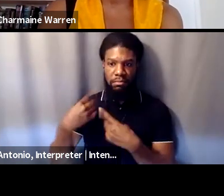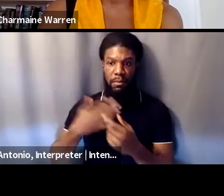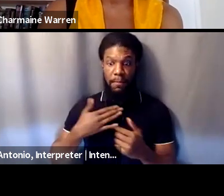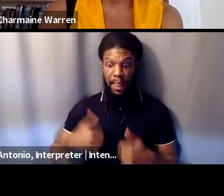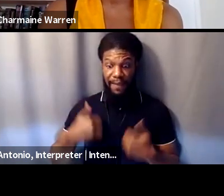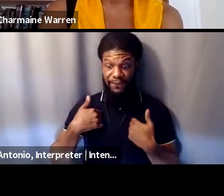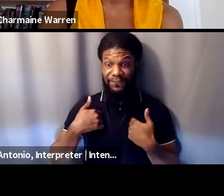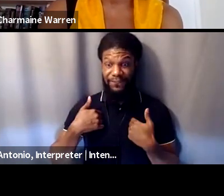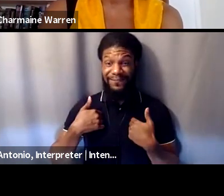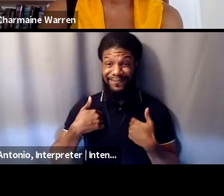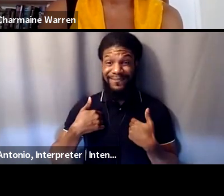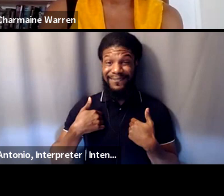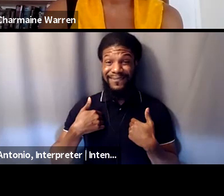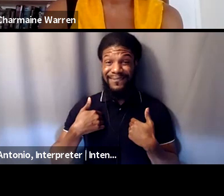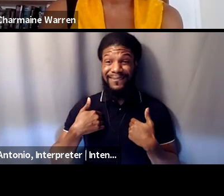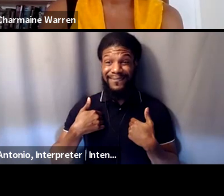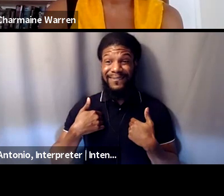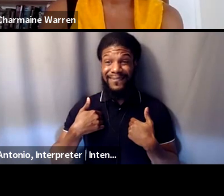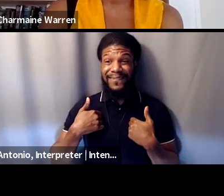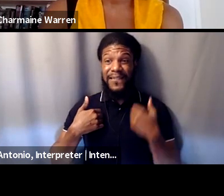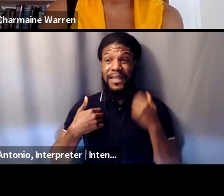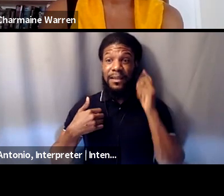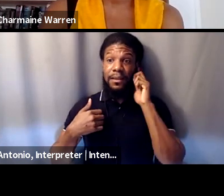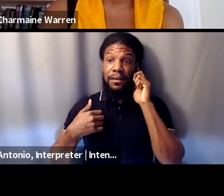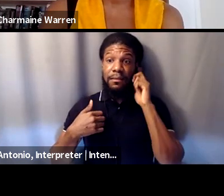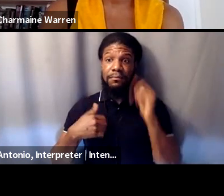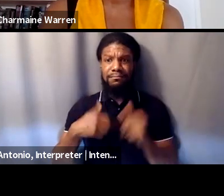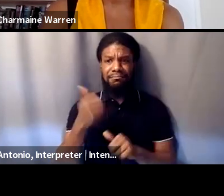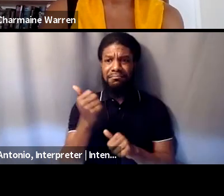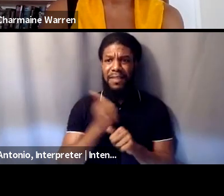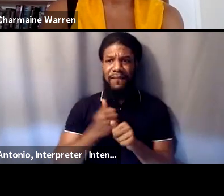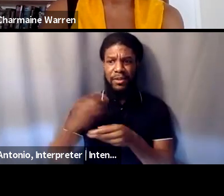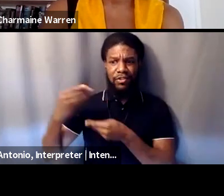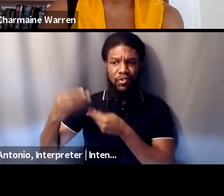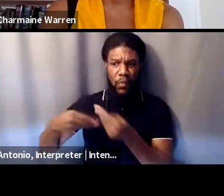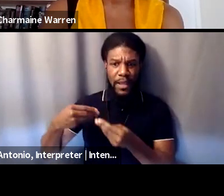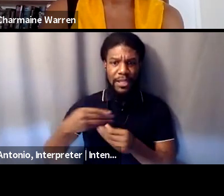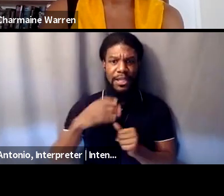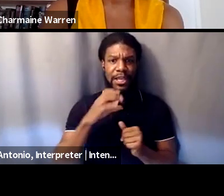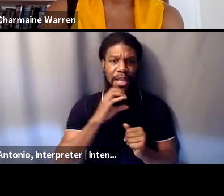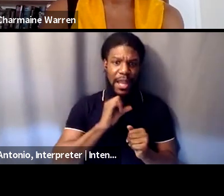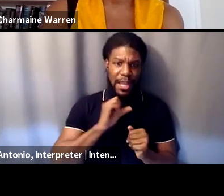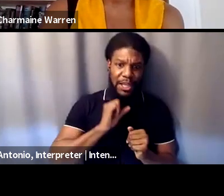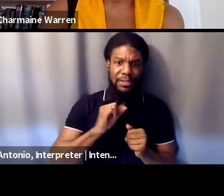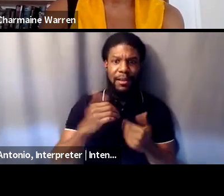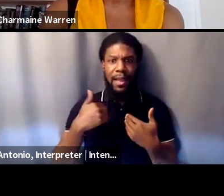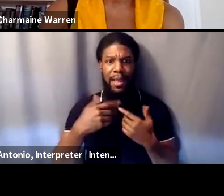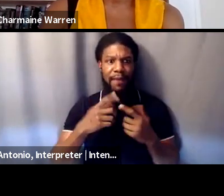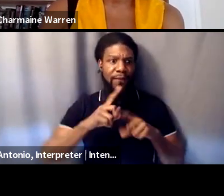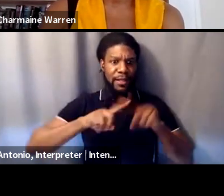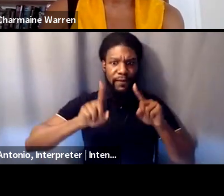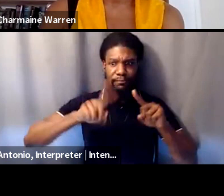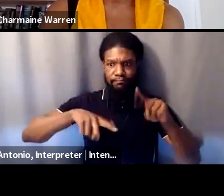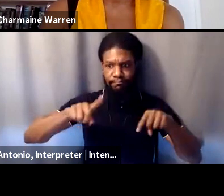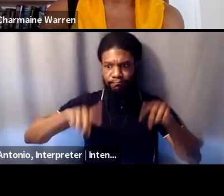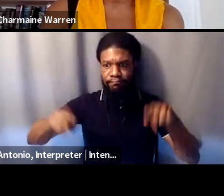I'm sure every, you know, age, generation, there are these phenomenons, but to be like at what feels like a pandemic